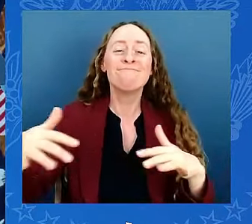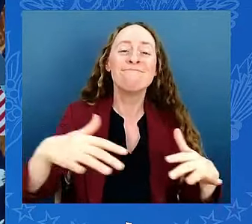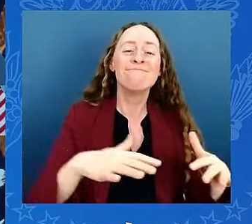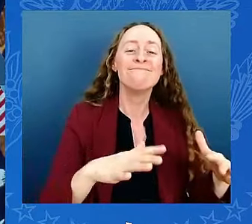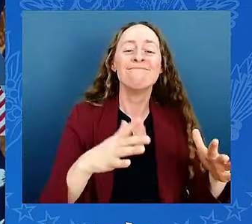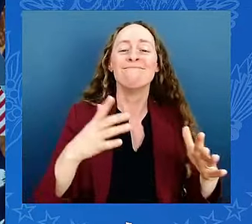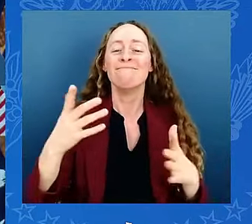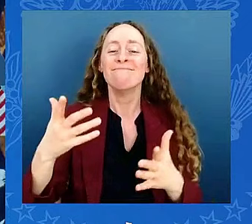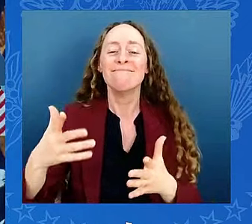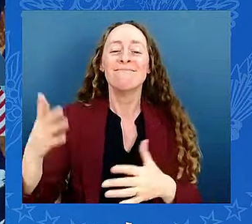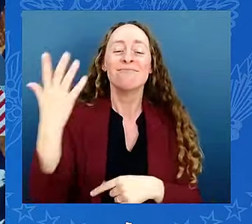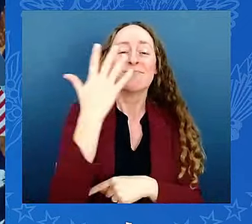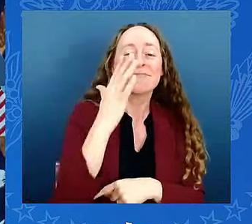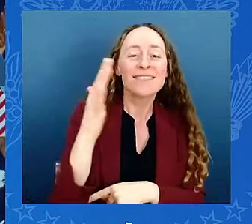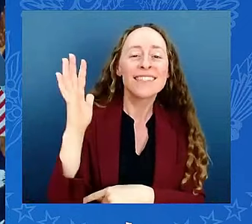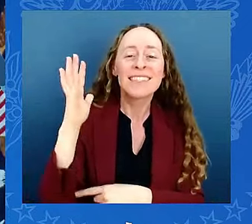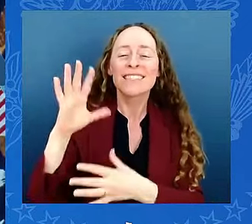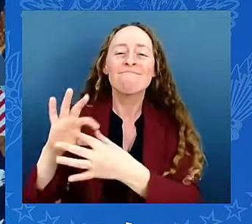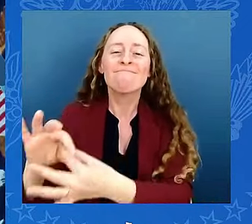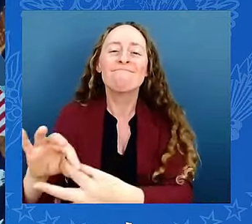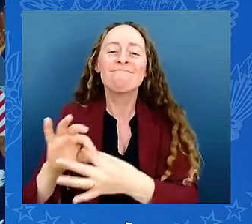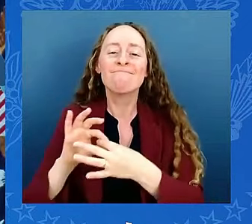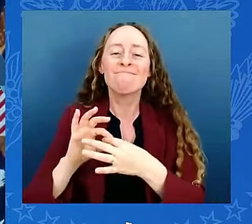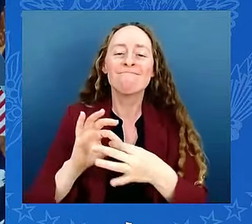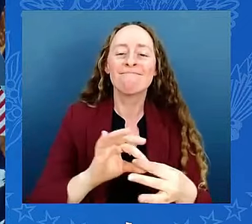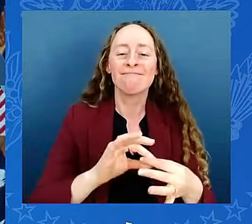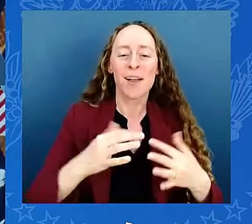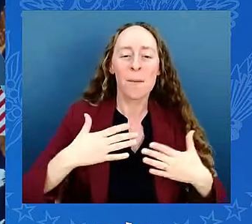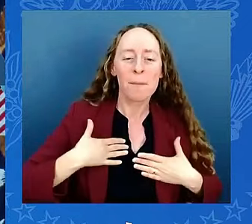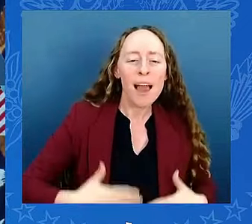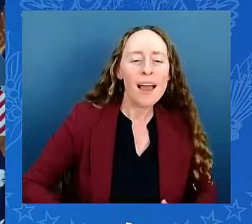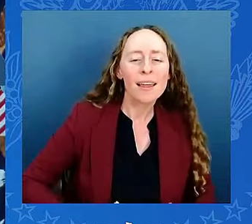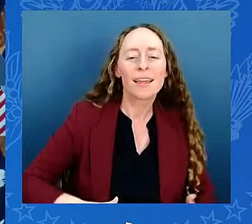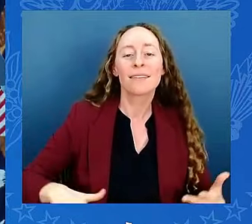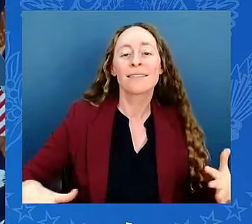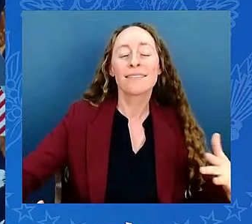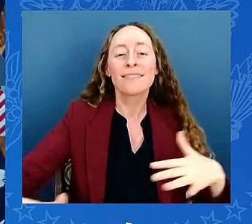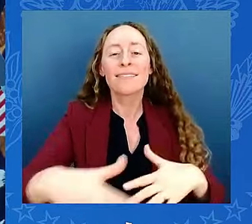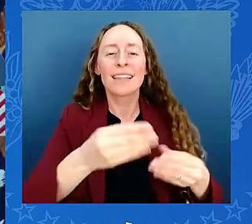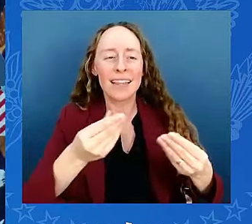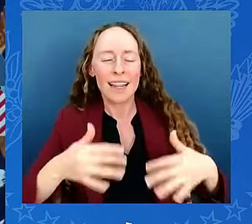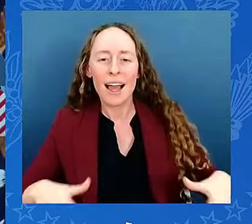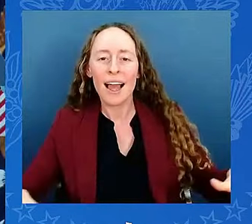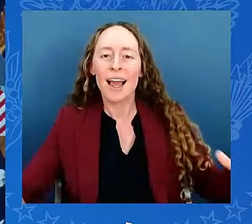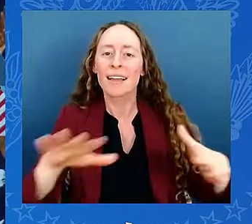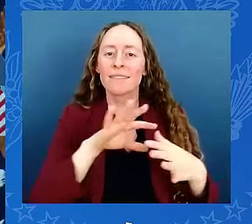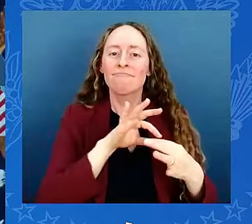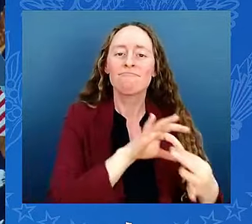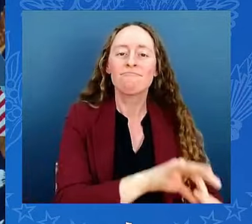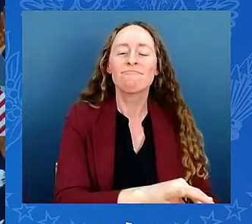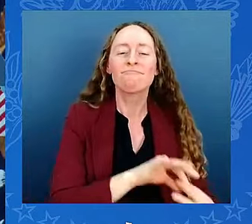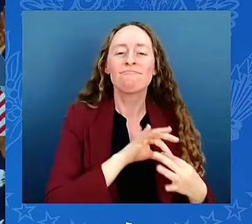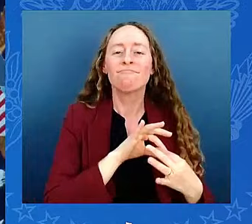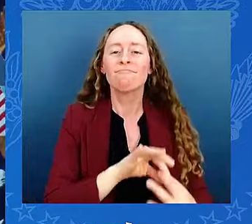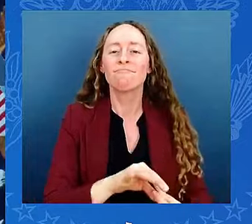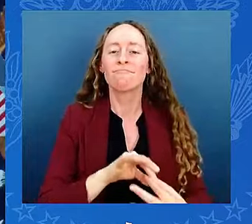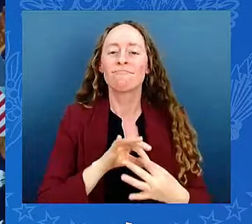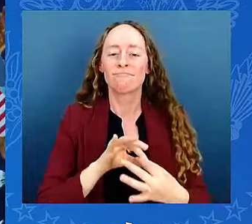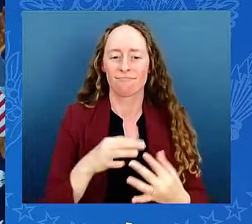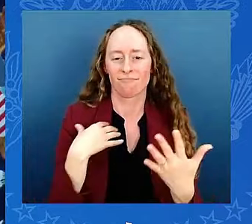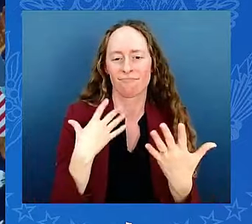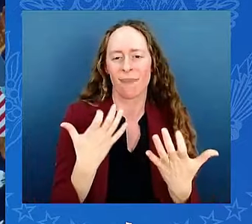and what's beneath, once us all to be allowed to breathe.